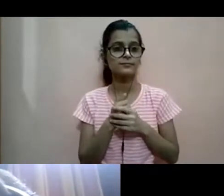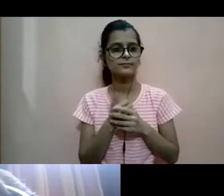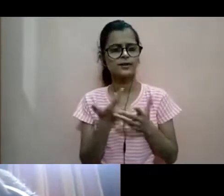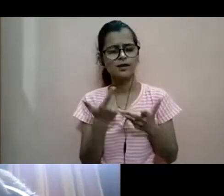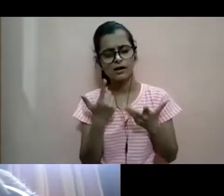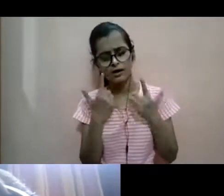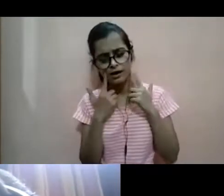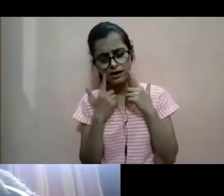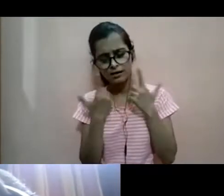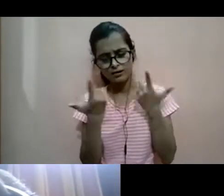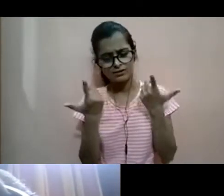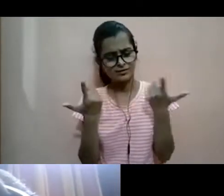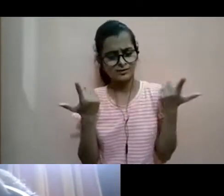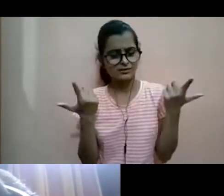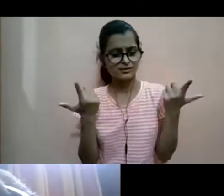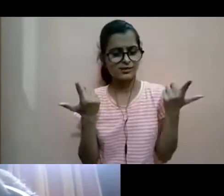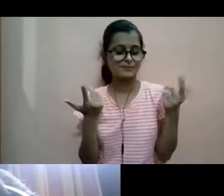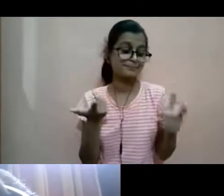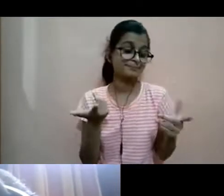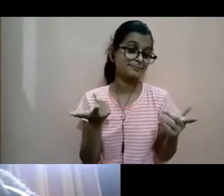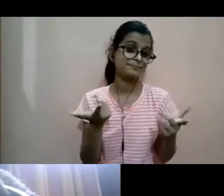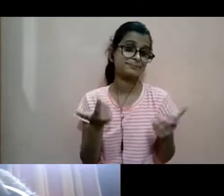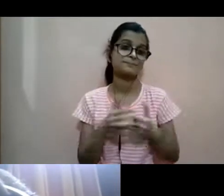don't really